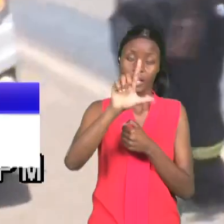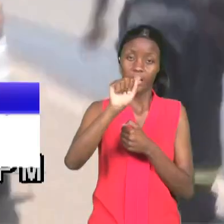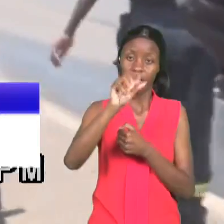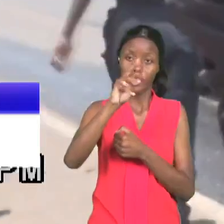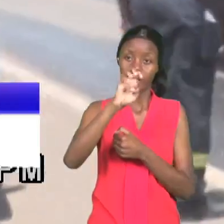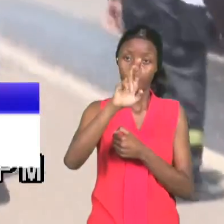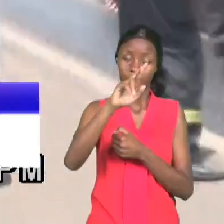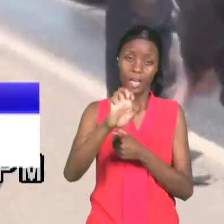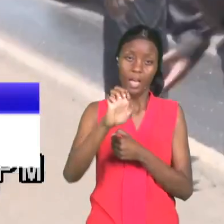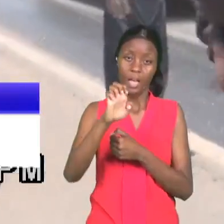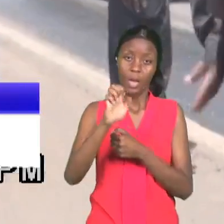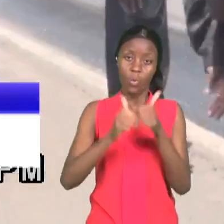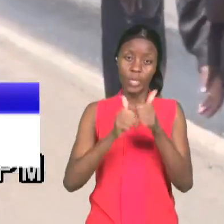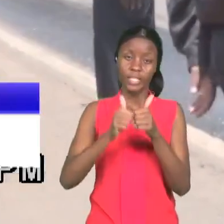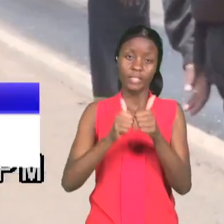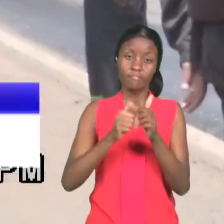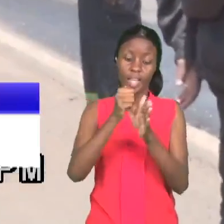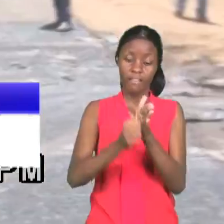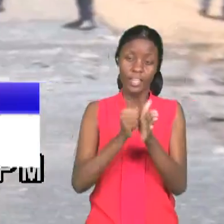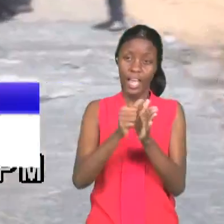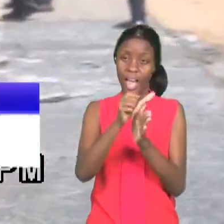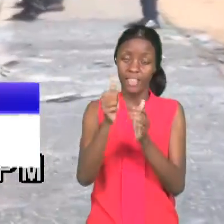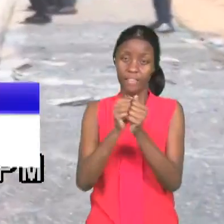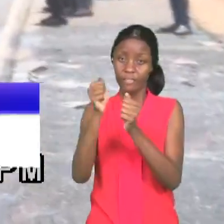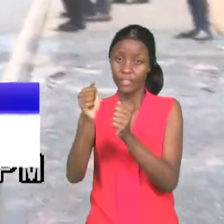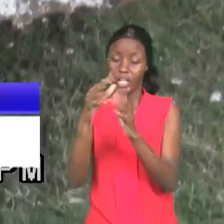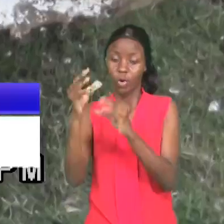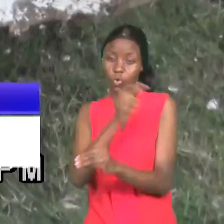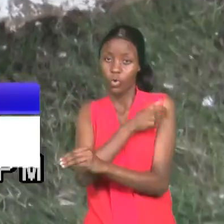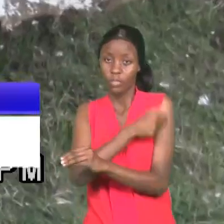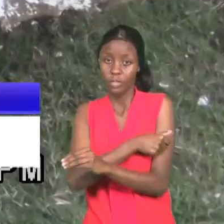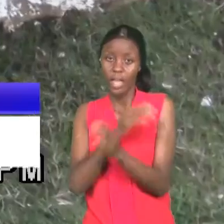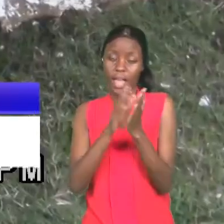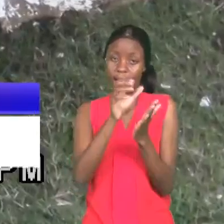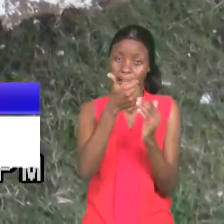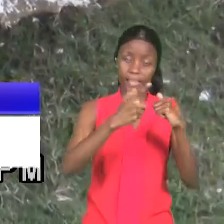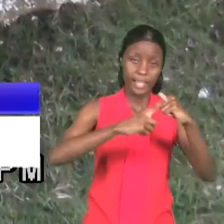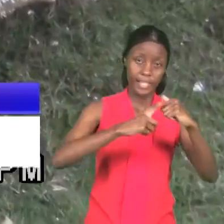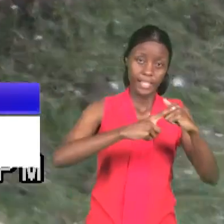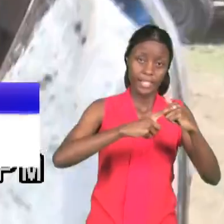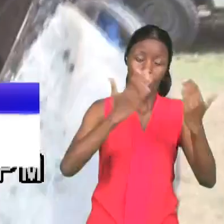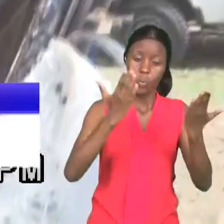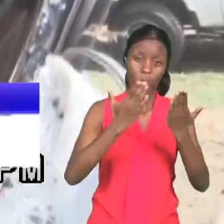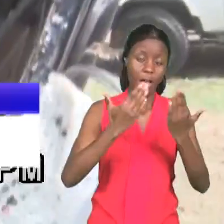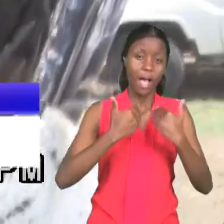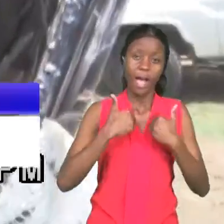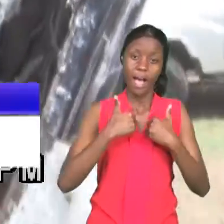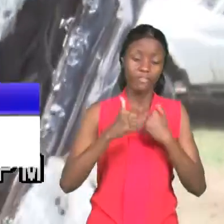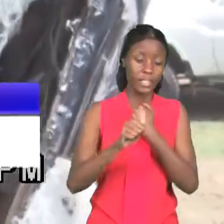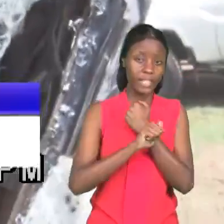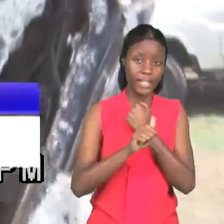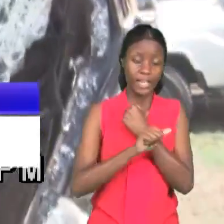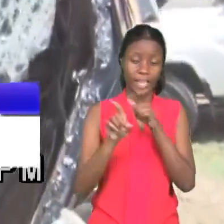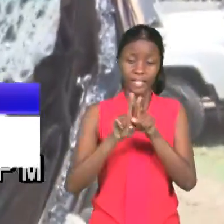Naivasha. 15 people were admitted in Naivasha Sub-County Hospital, while six of them are in critical condition with plans